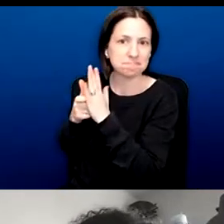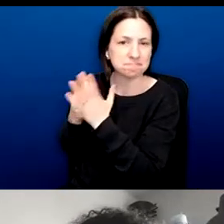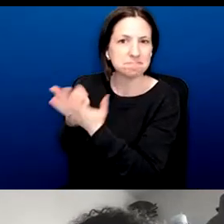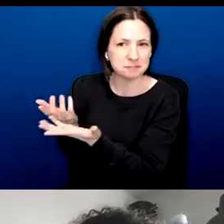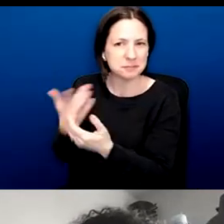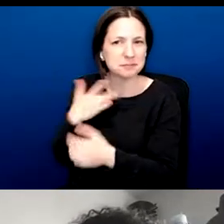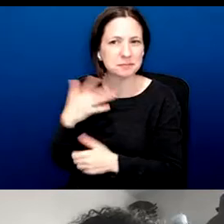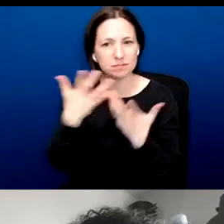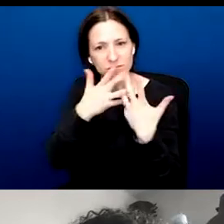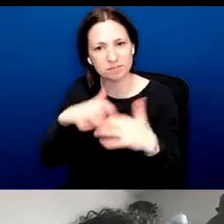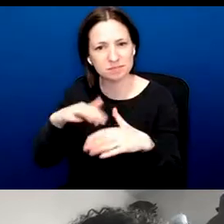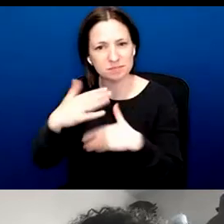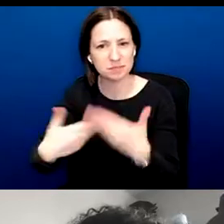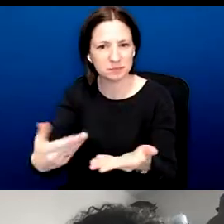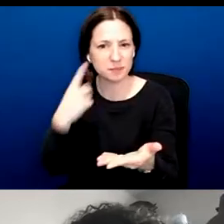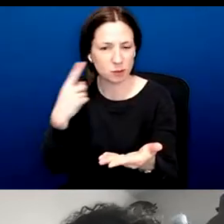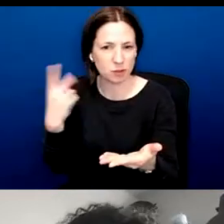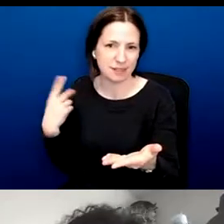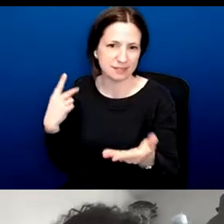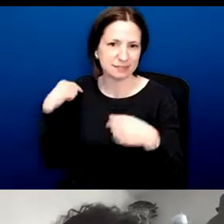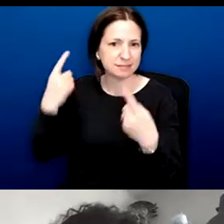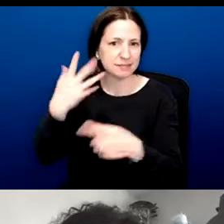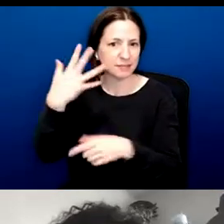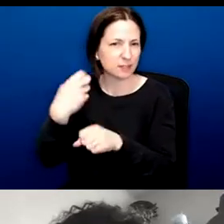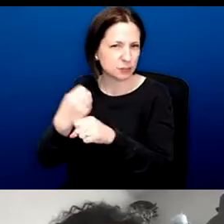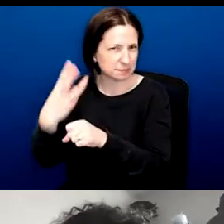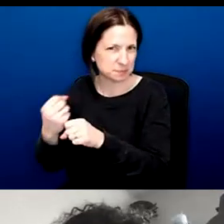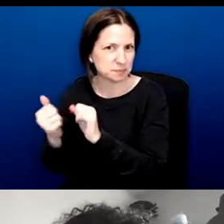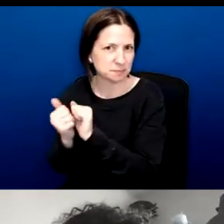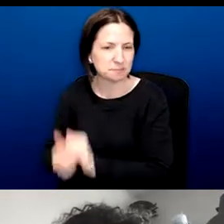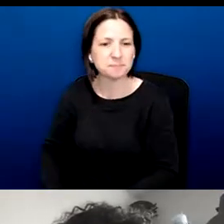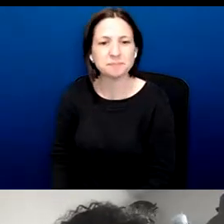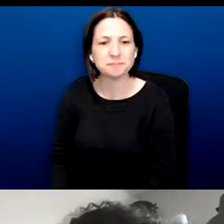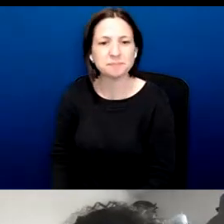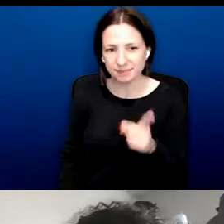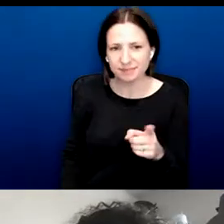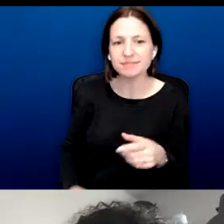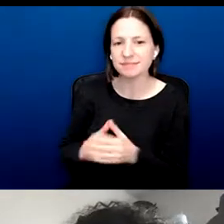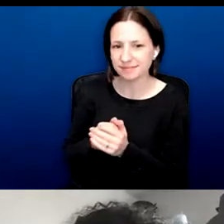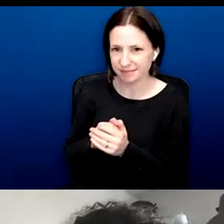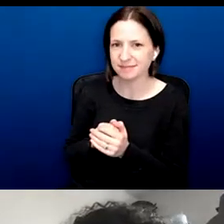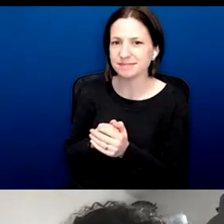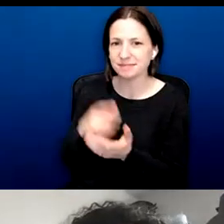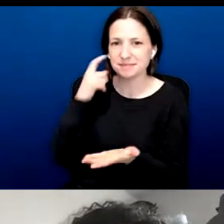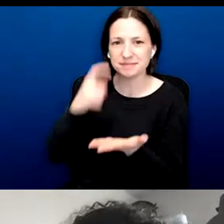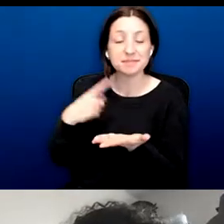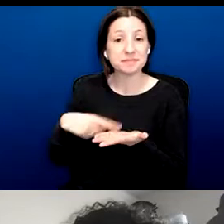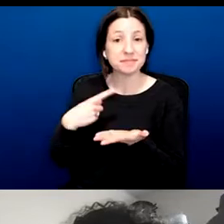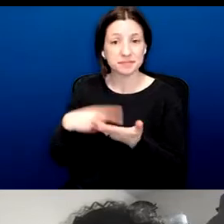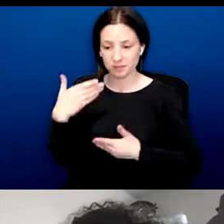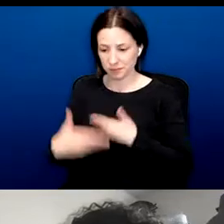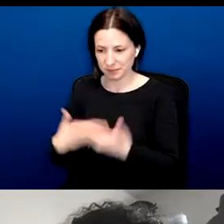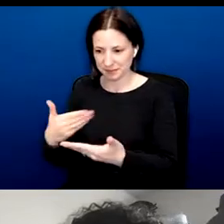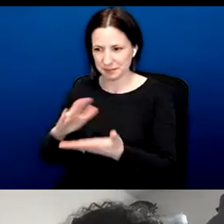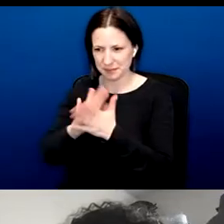seamless process for us, I guess, over like the last 5 or 6 years. I find sometimes in those processes, it becomes even